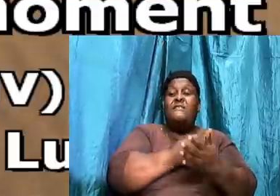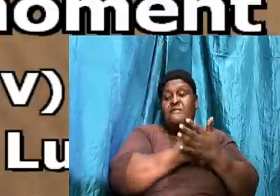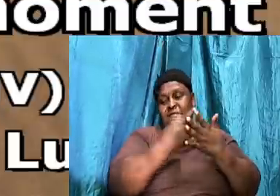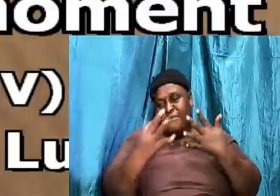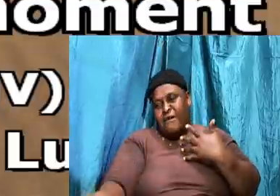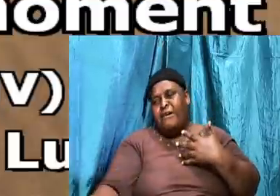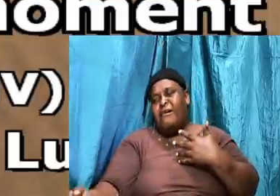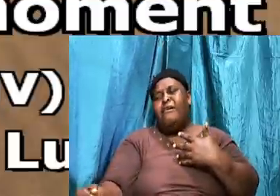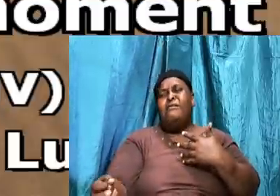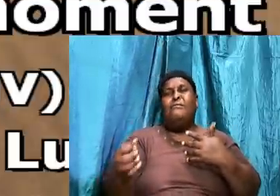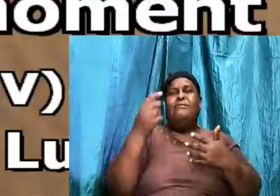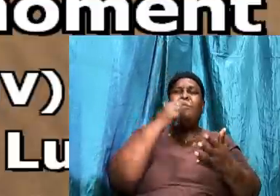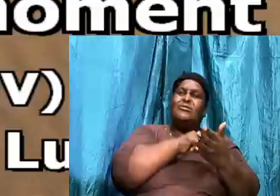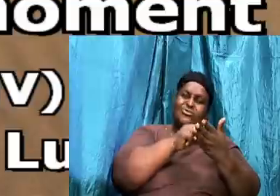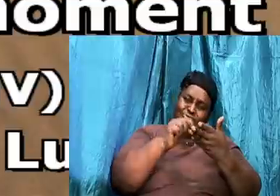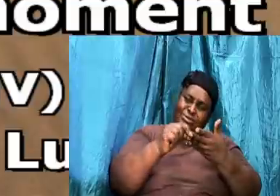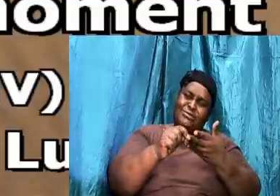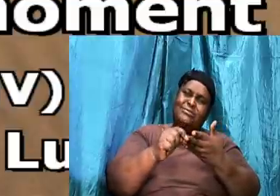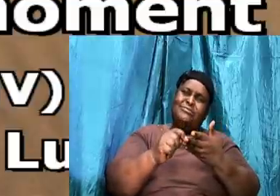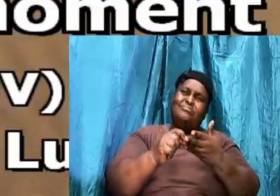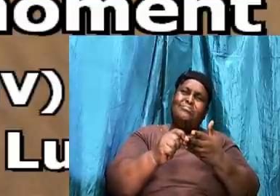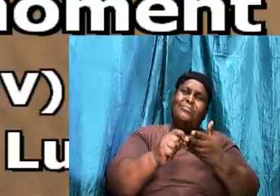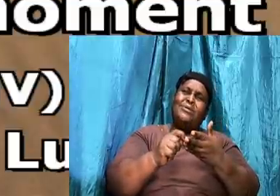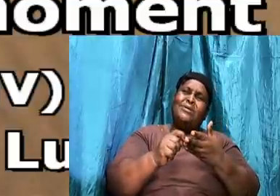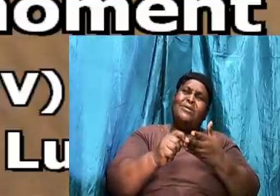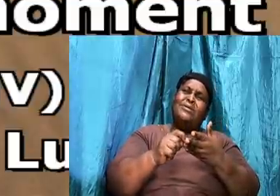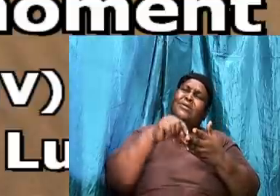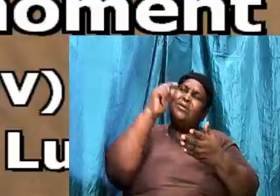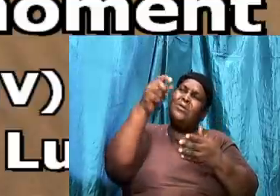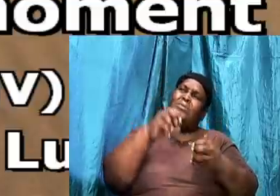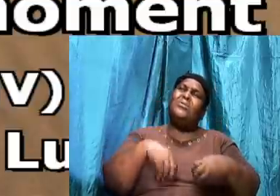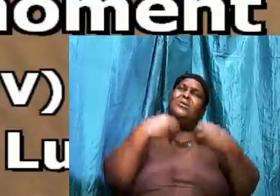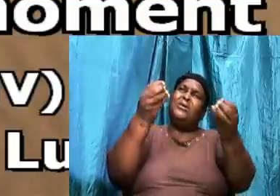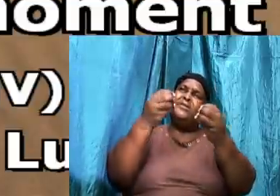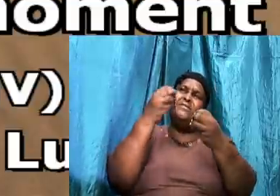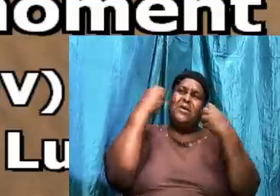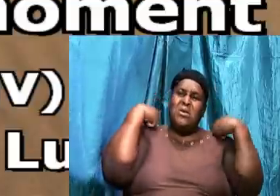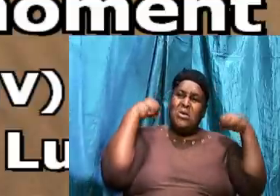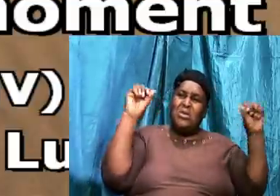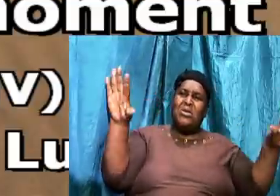is written. He shall give his angels charge over thee.